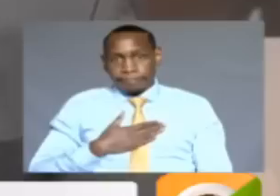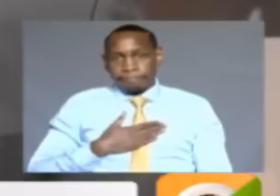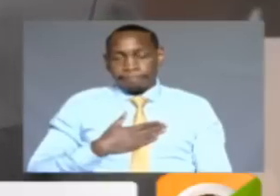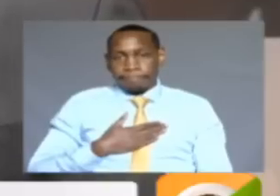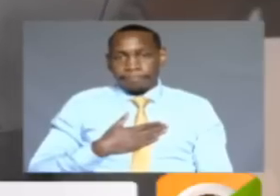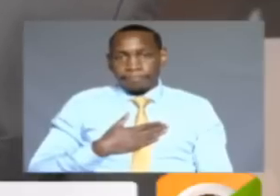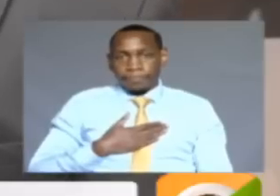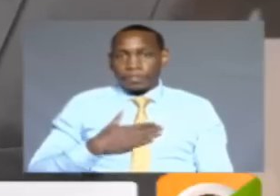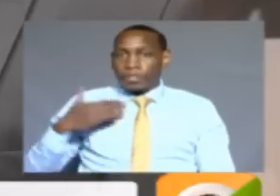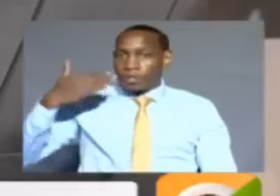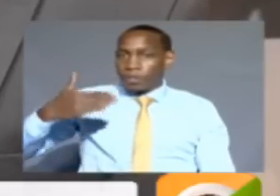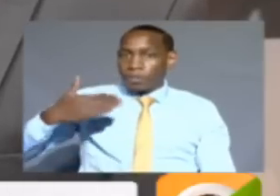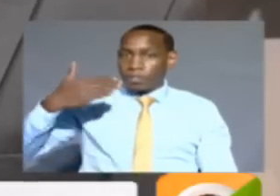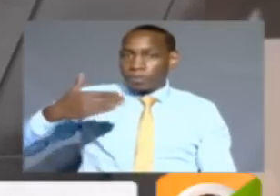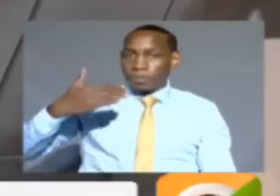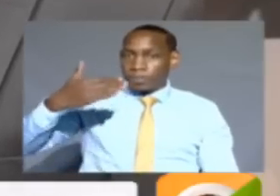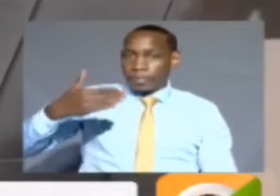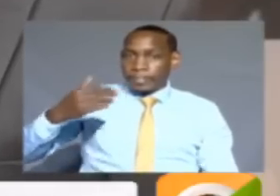every so often